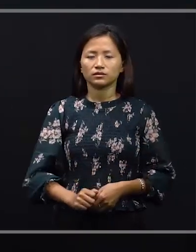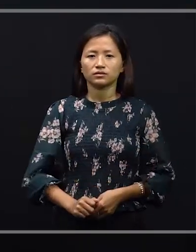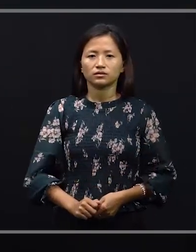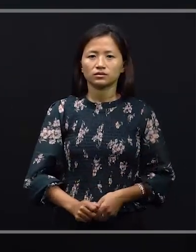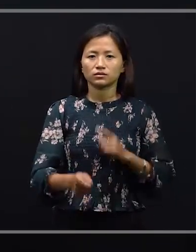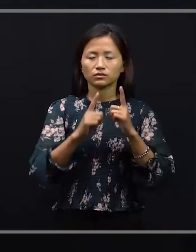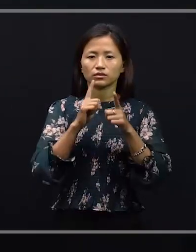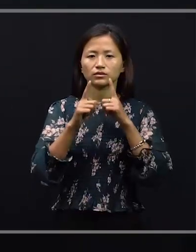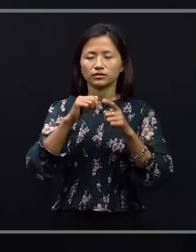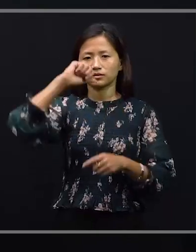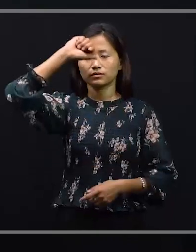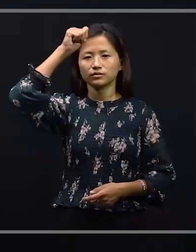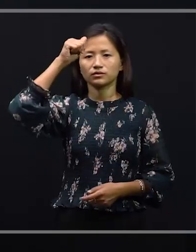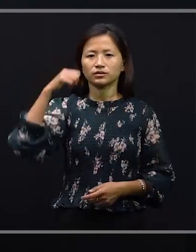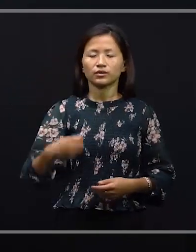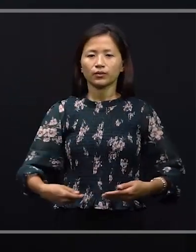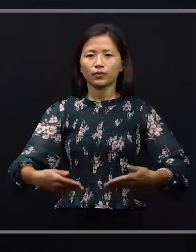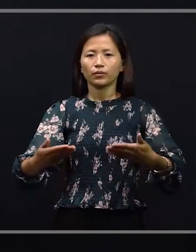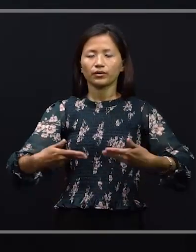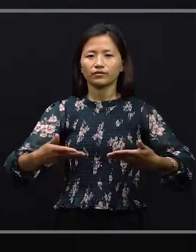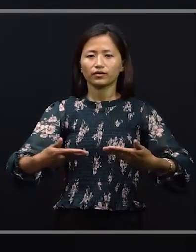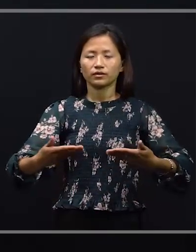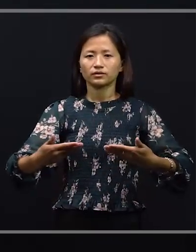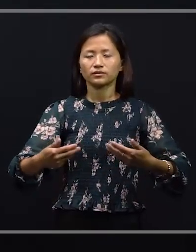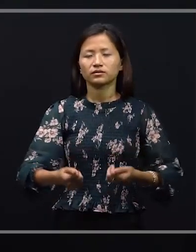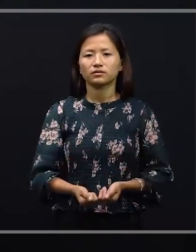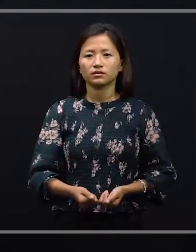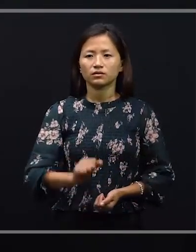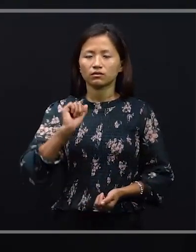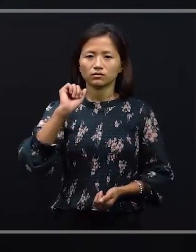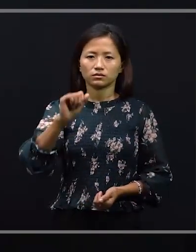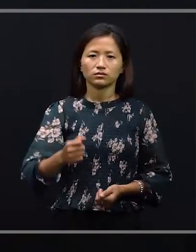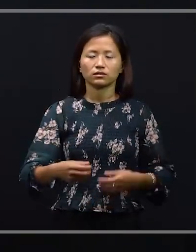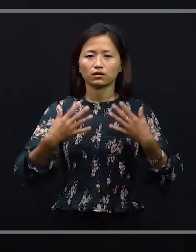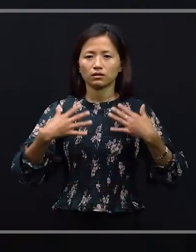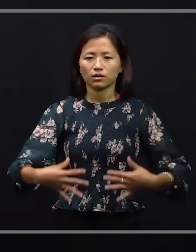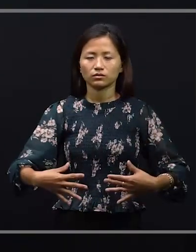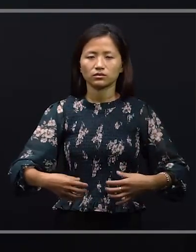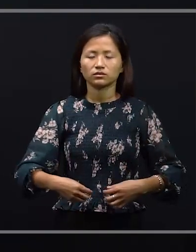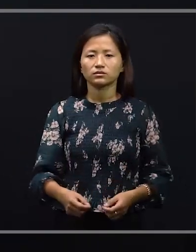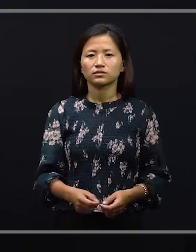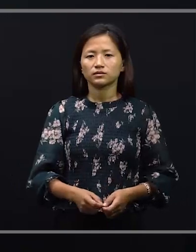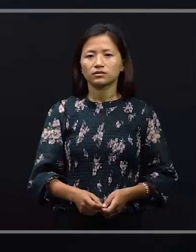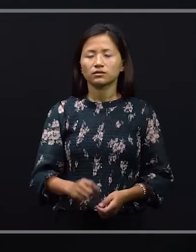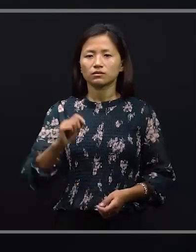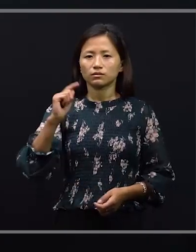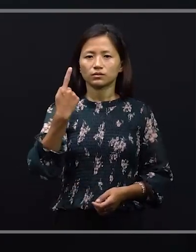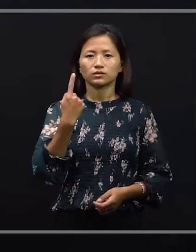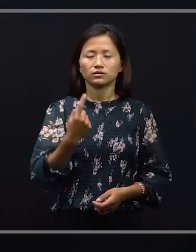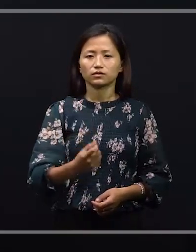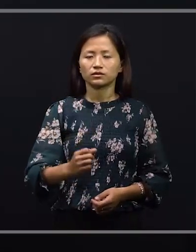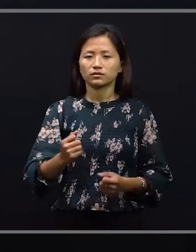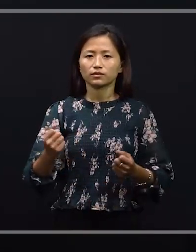about the Indians weaving, okay, weaving their own clothes. So this also was one of the